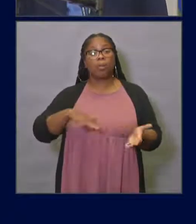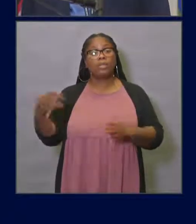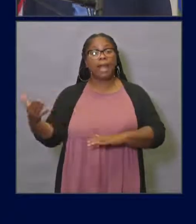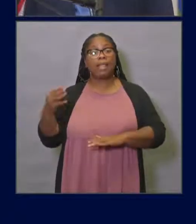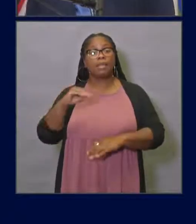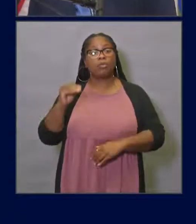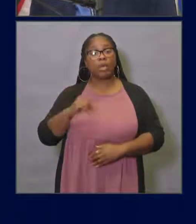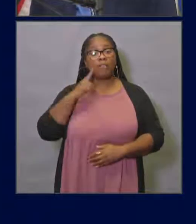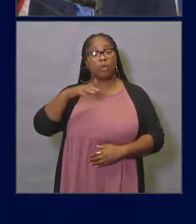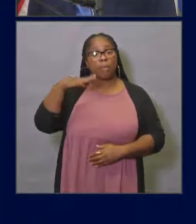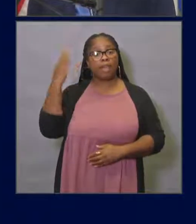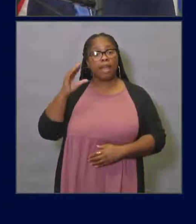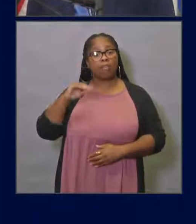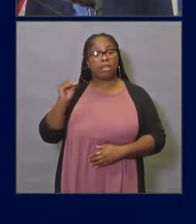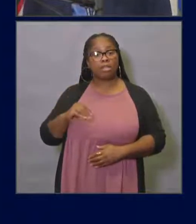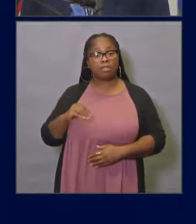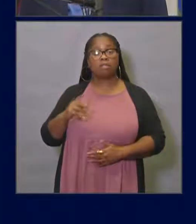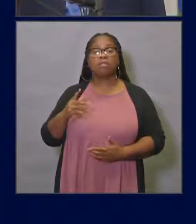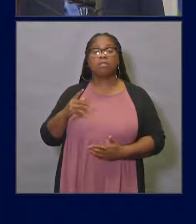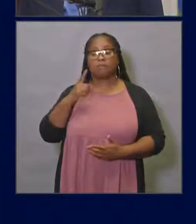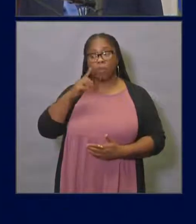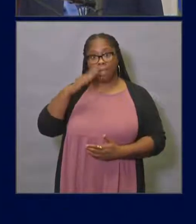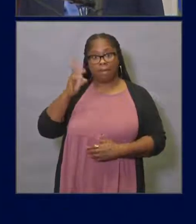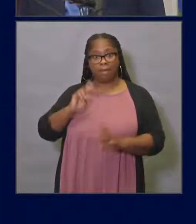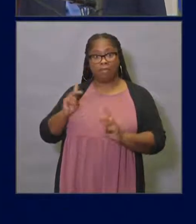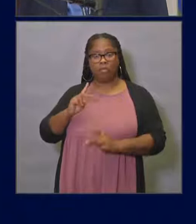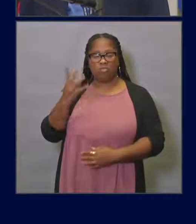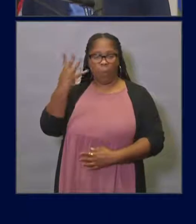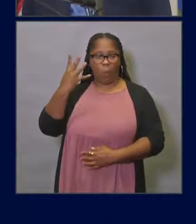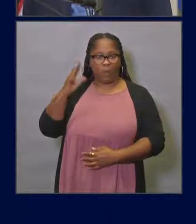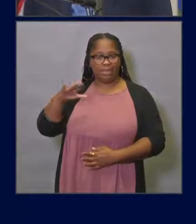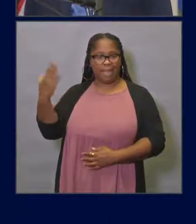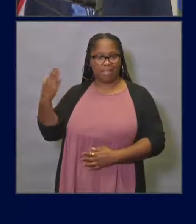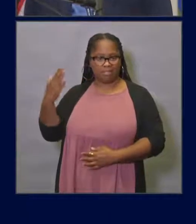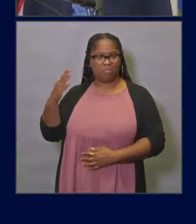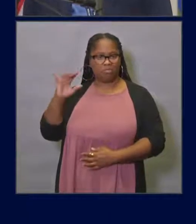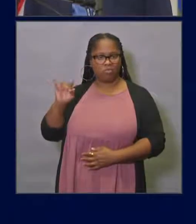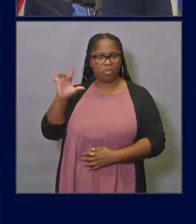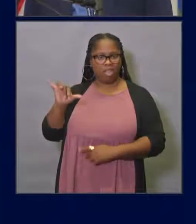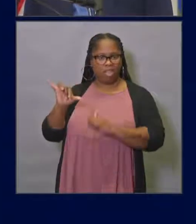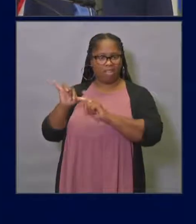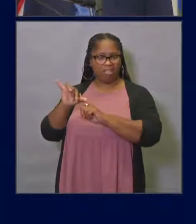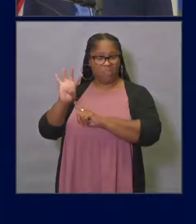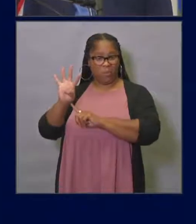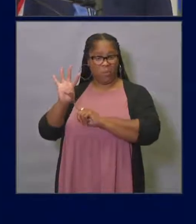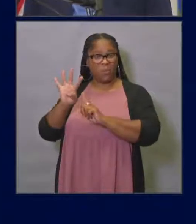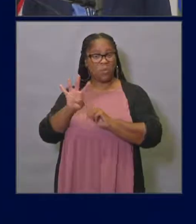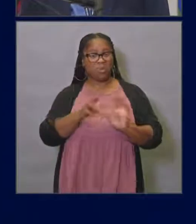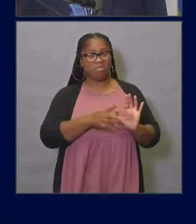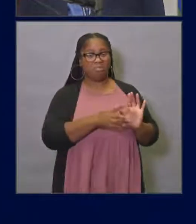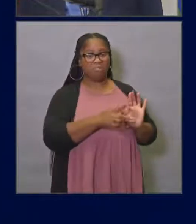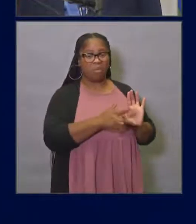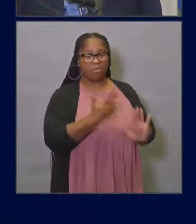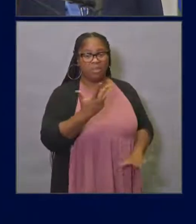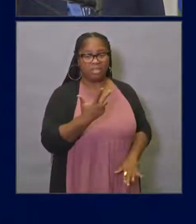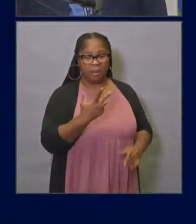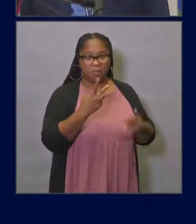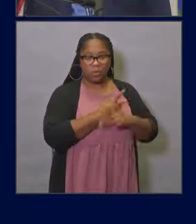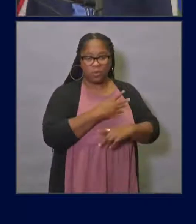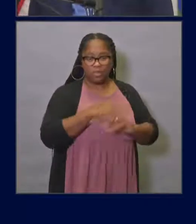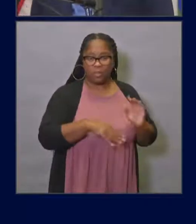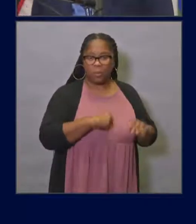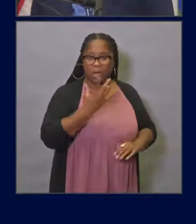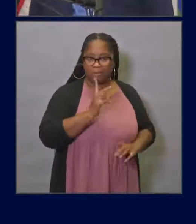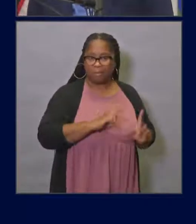residents was 4 deaths per 100,000 residents in July, and that's almost 3 times what the rate was for white residents during